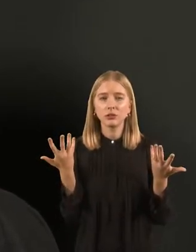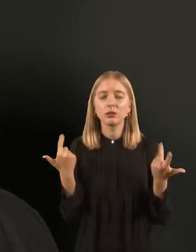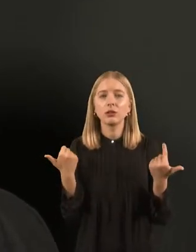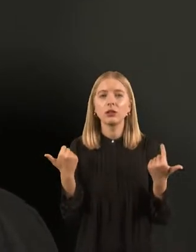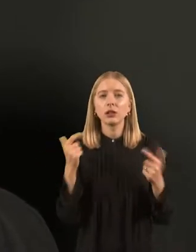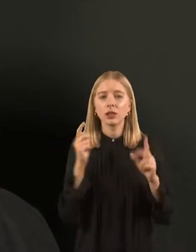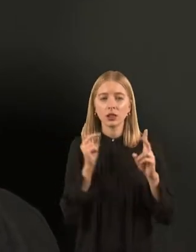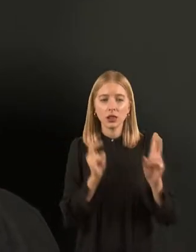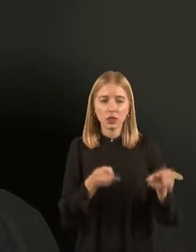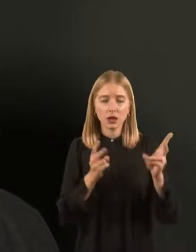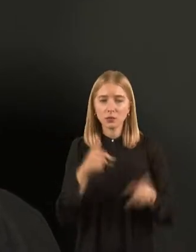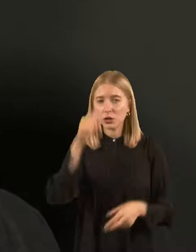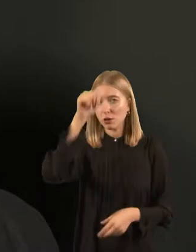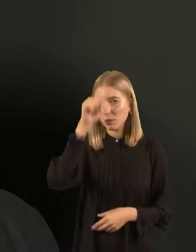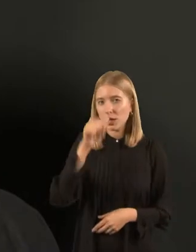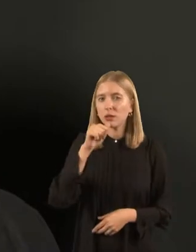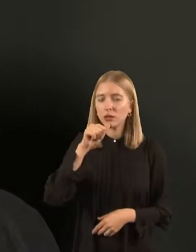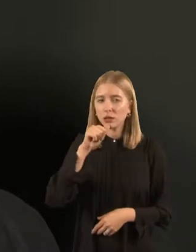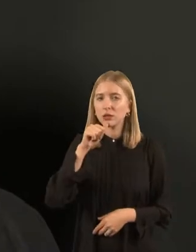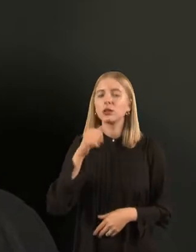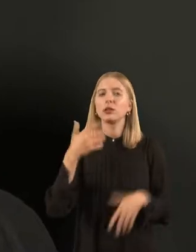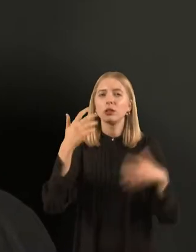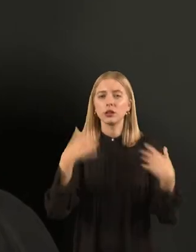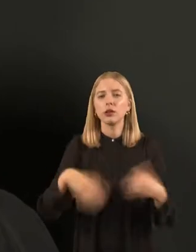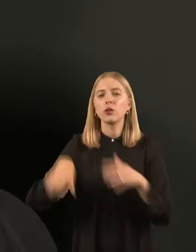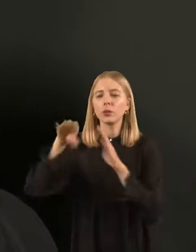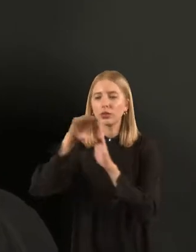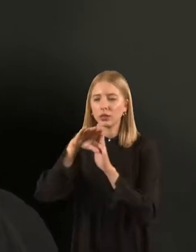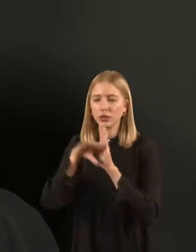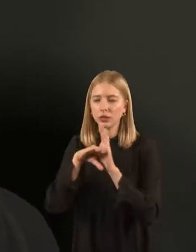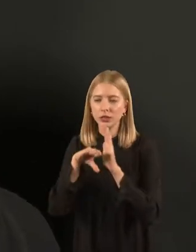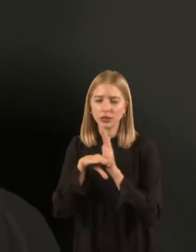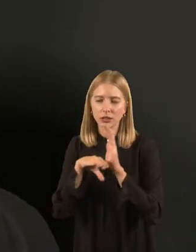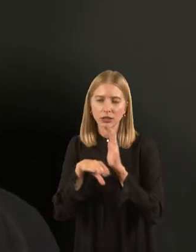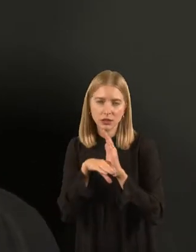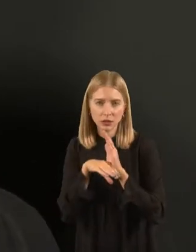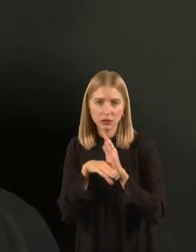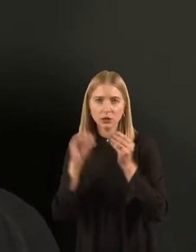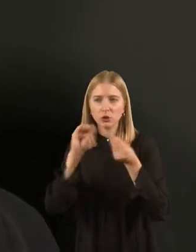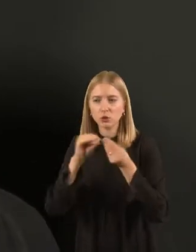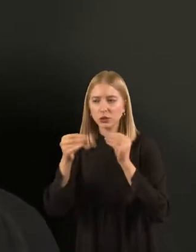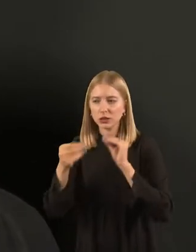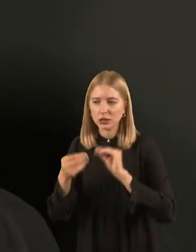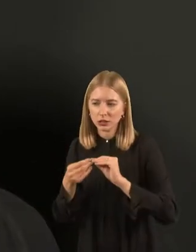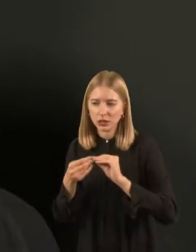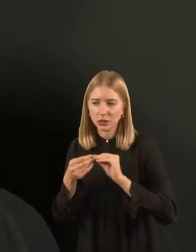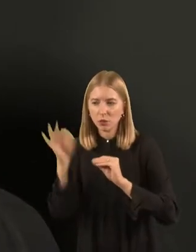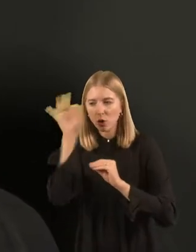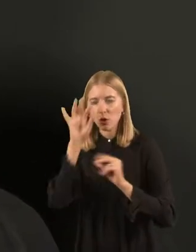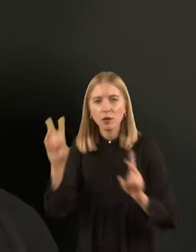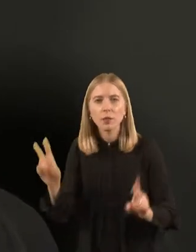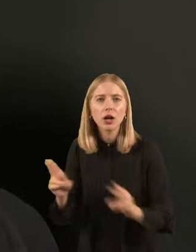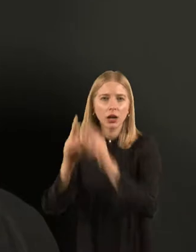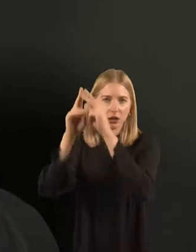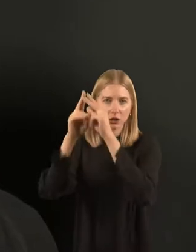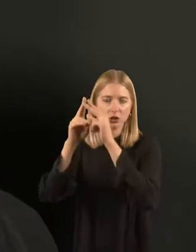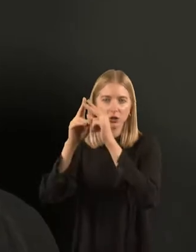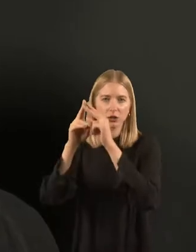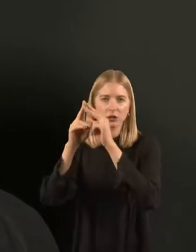the transportation sector will have new challenges, specifically because in the